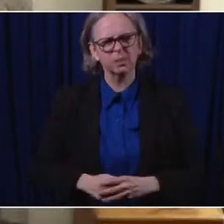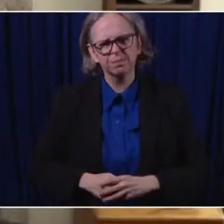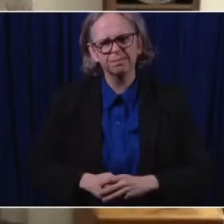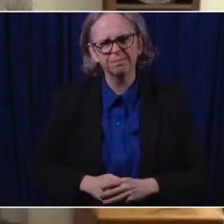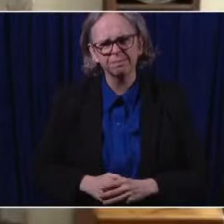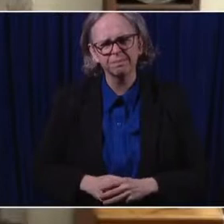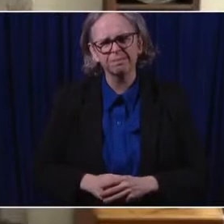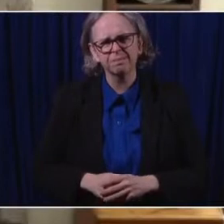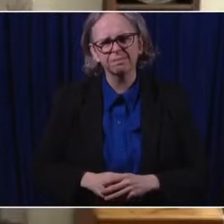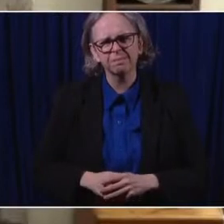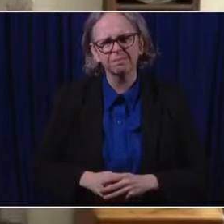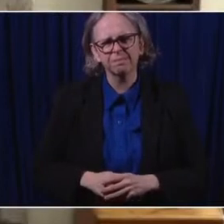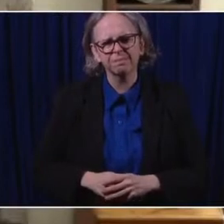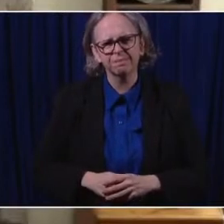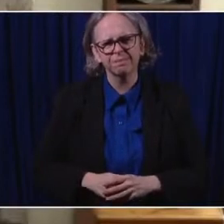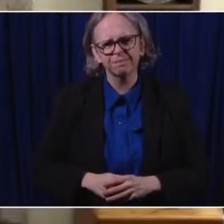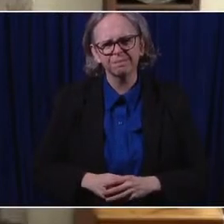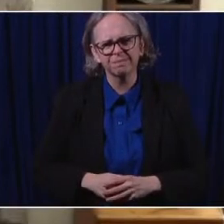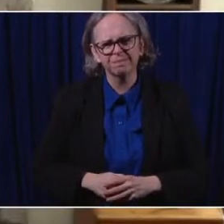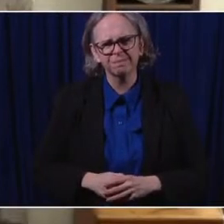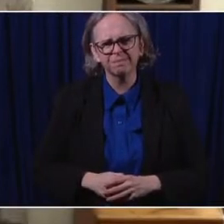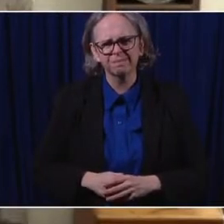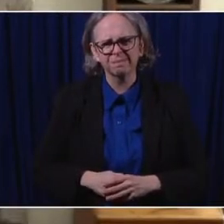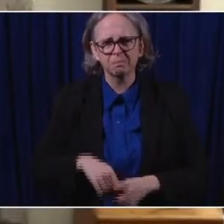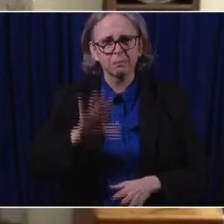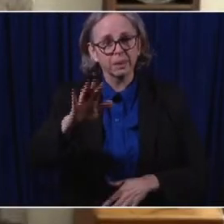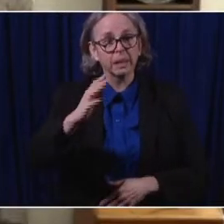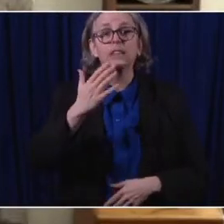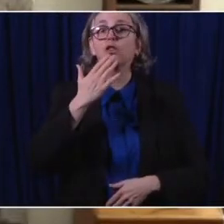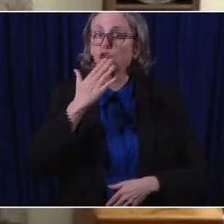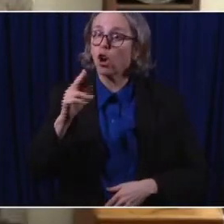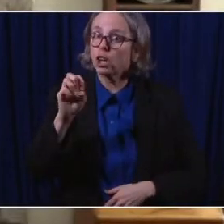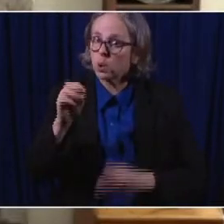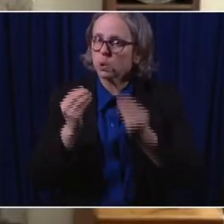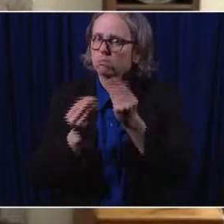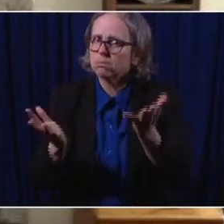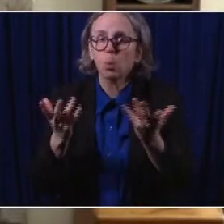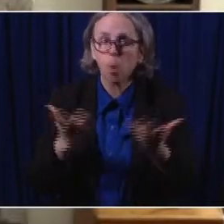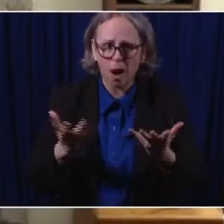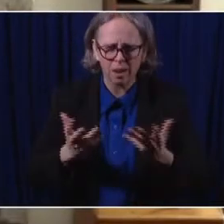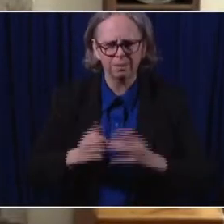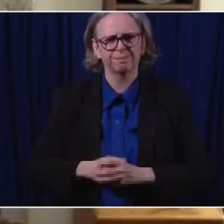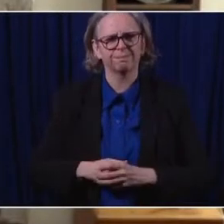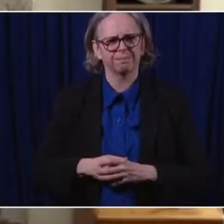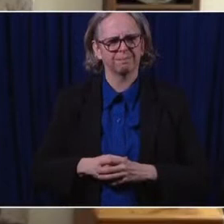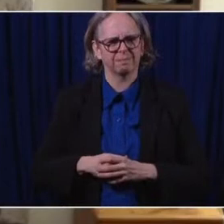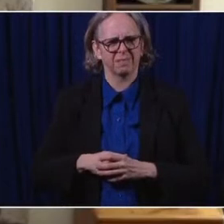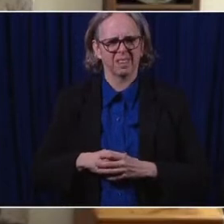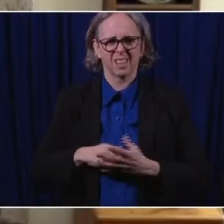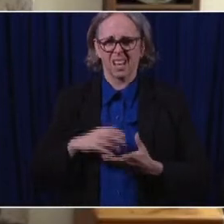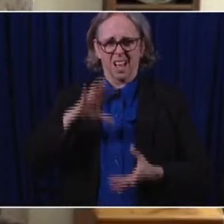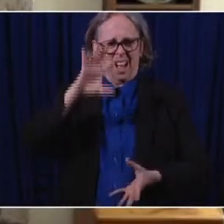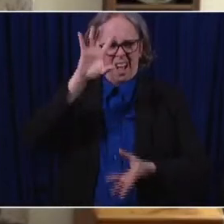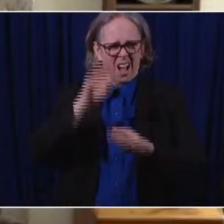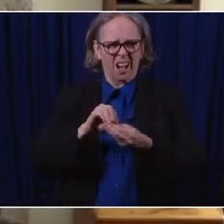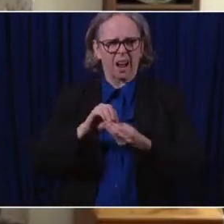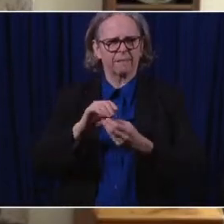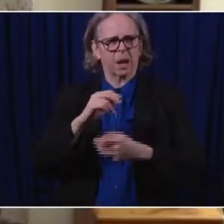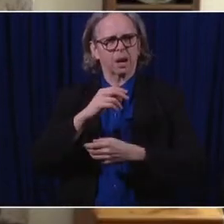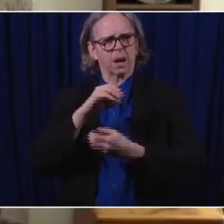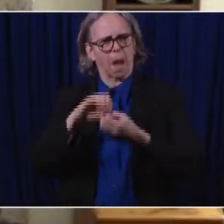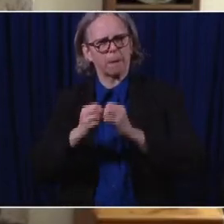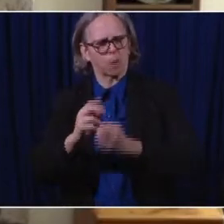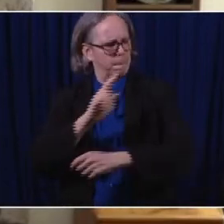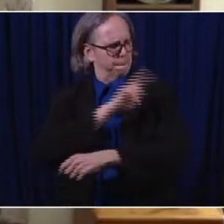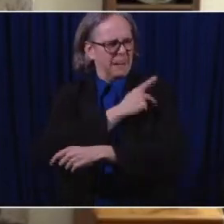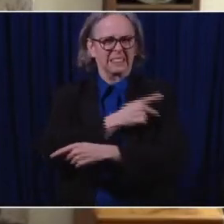So this continues to be very good news. This is hospital count, basically. How many people